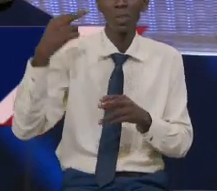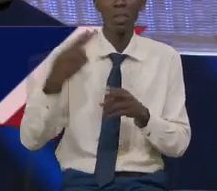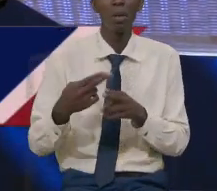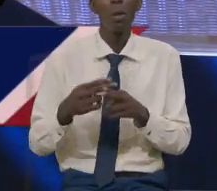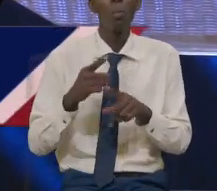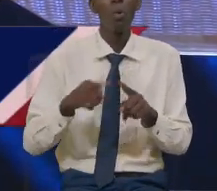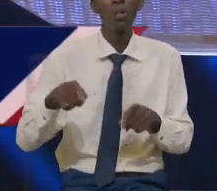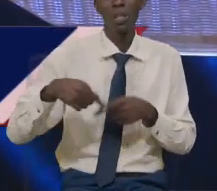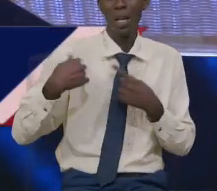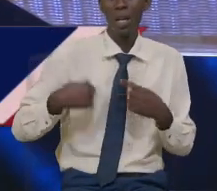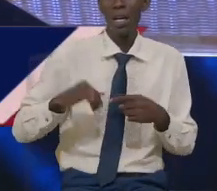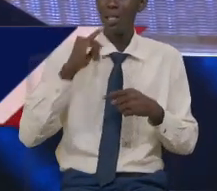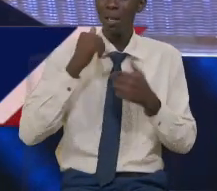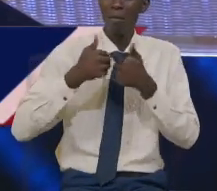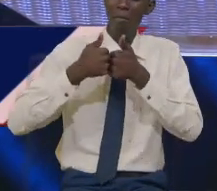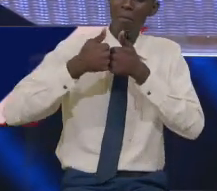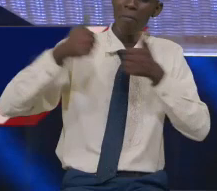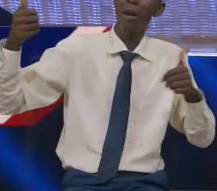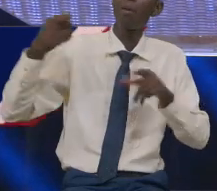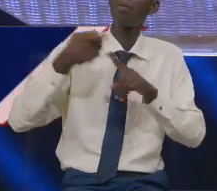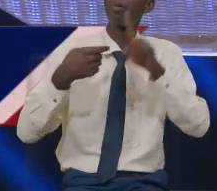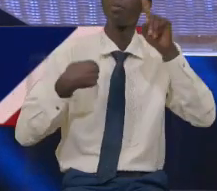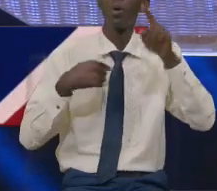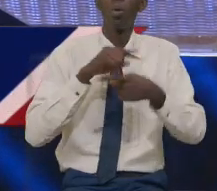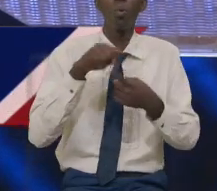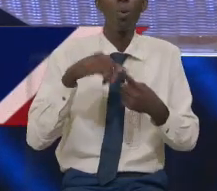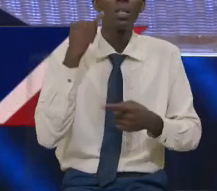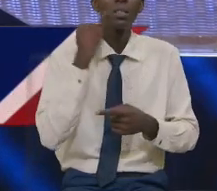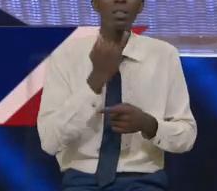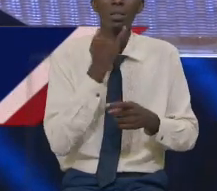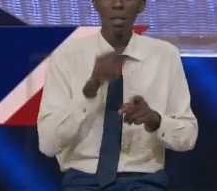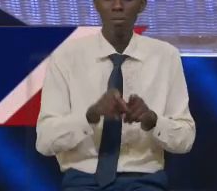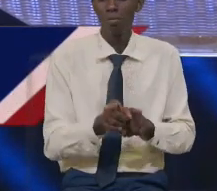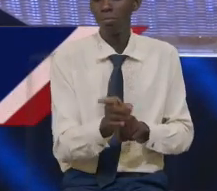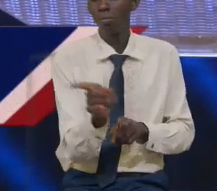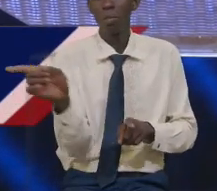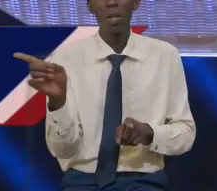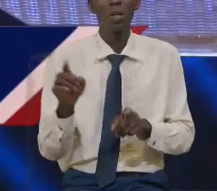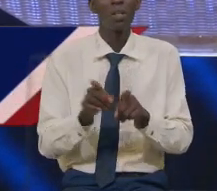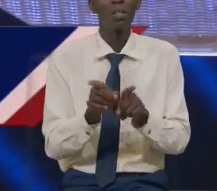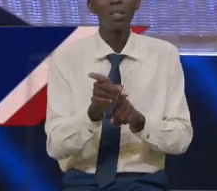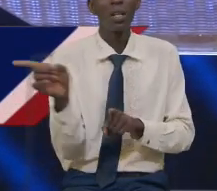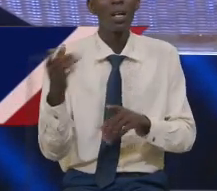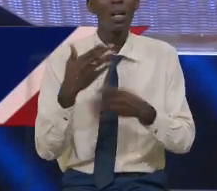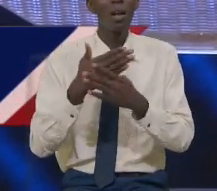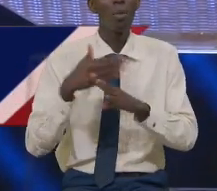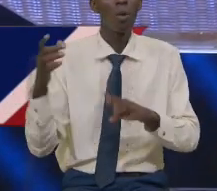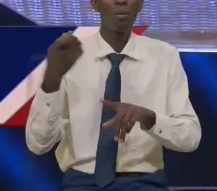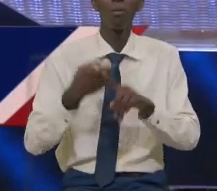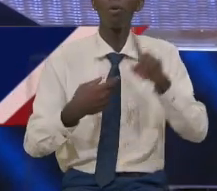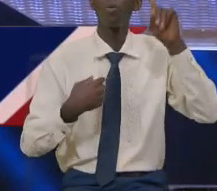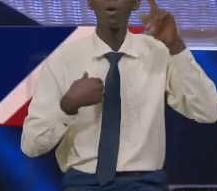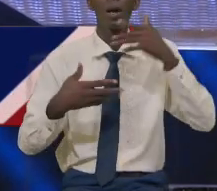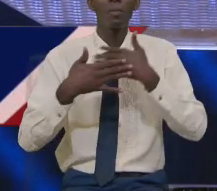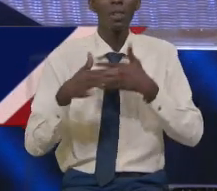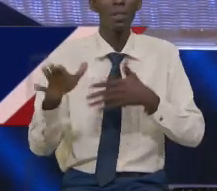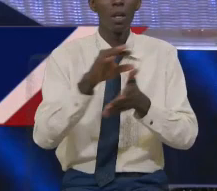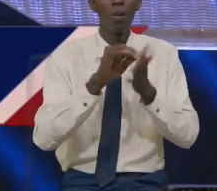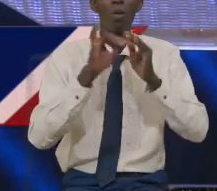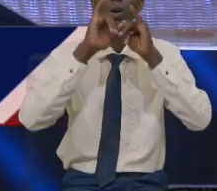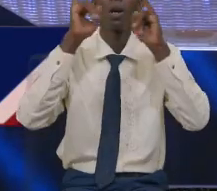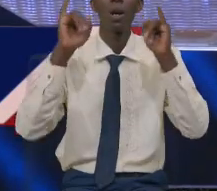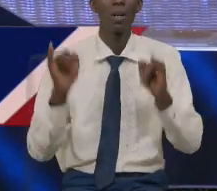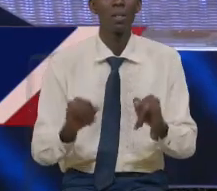me. When Israel went astray, which went astray away from me after their